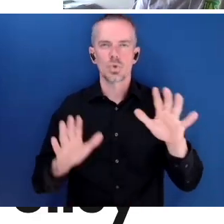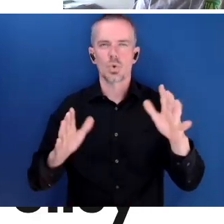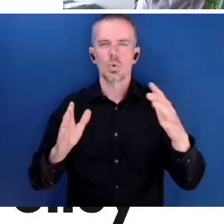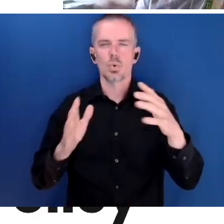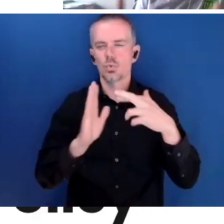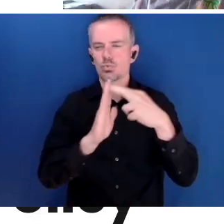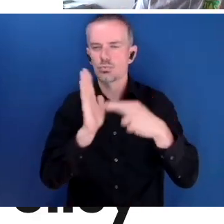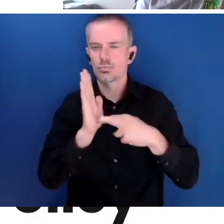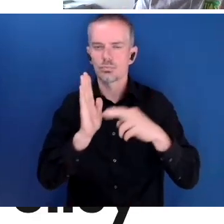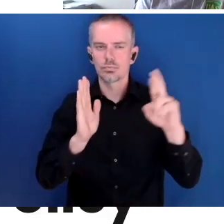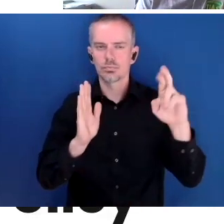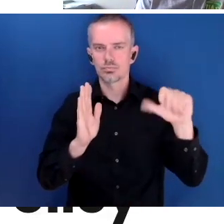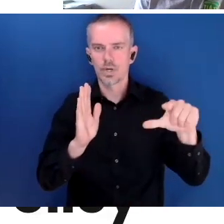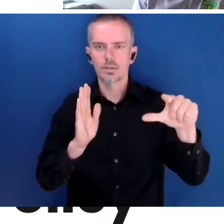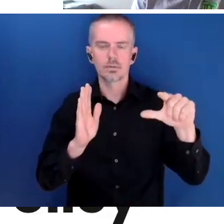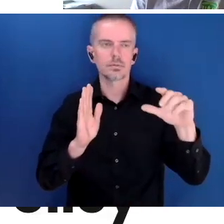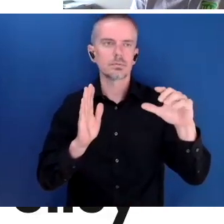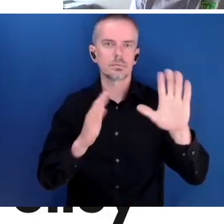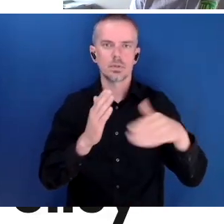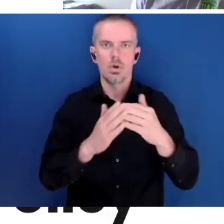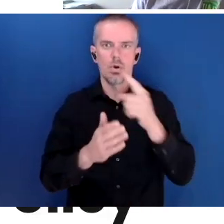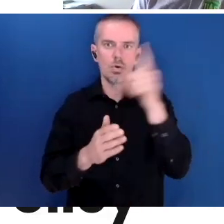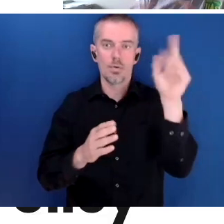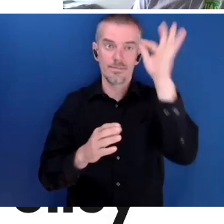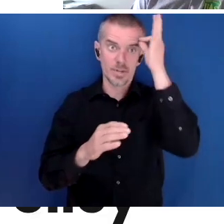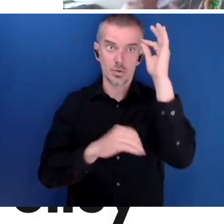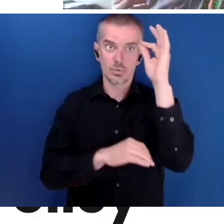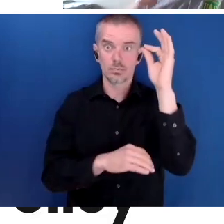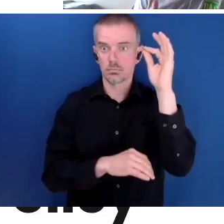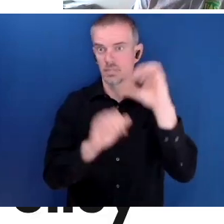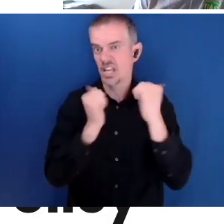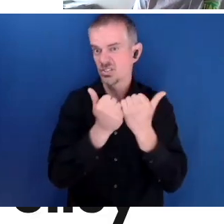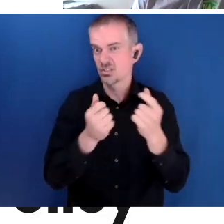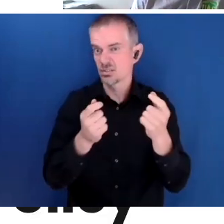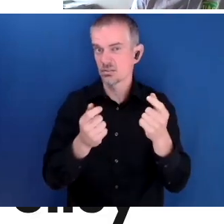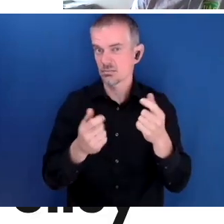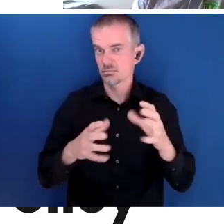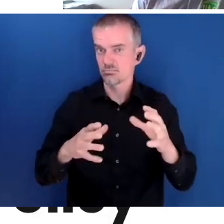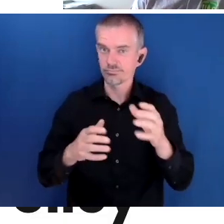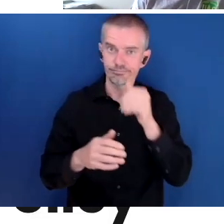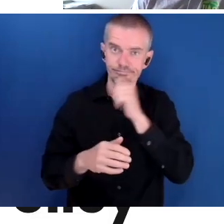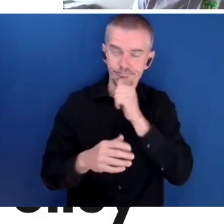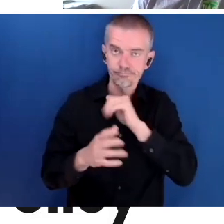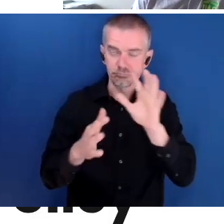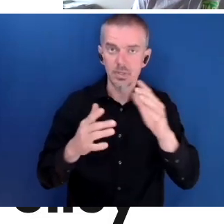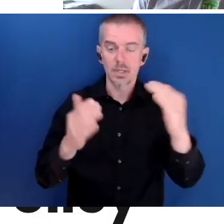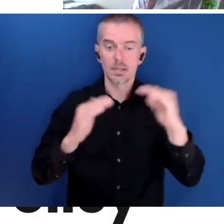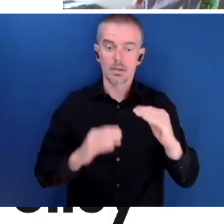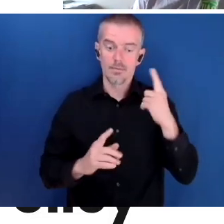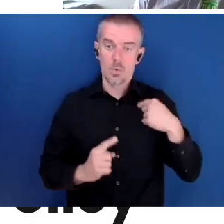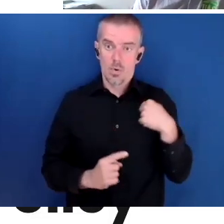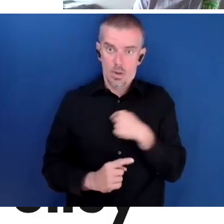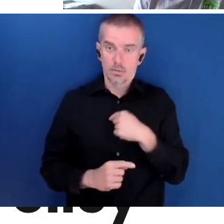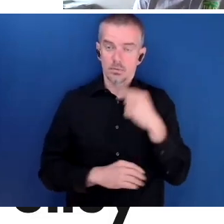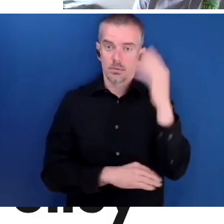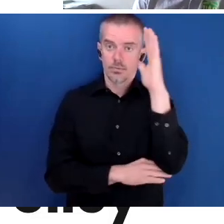regulations that kind of all federal agencies have to deal with, we have specific statutes and rules for